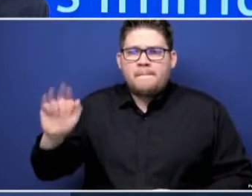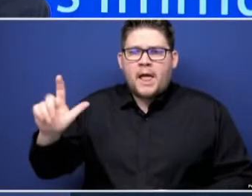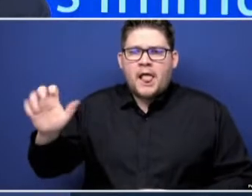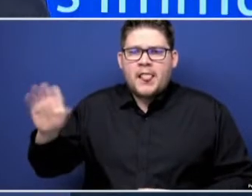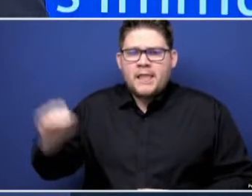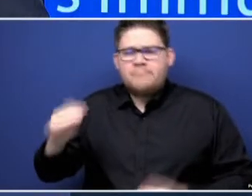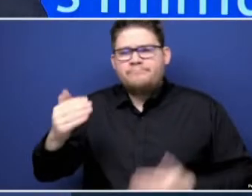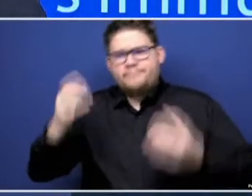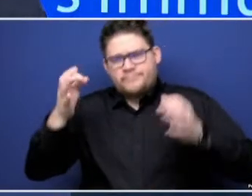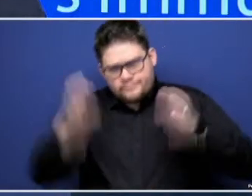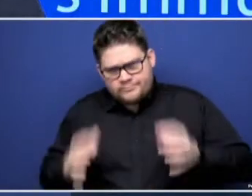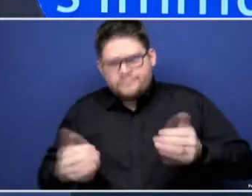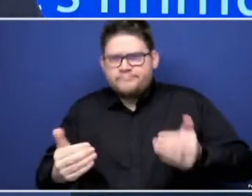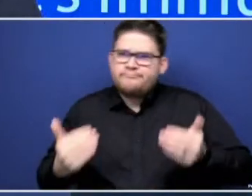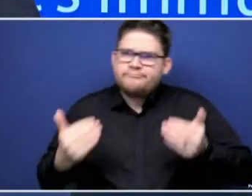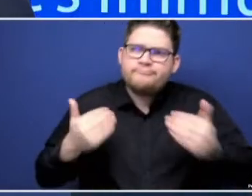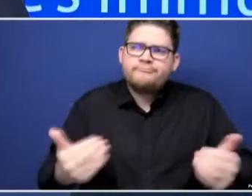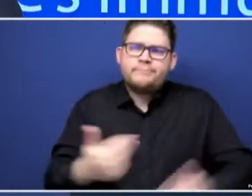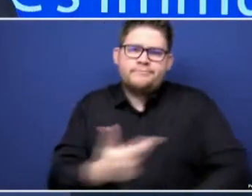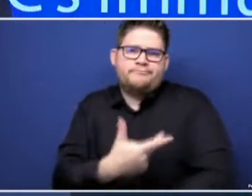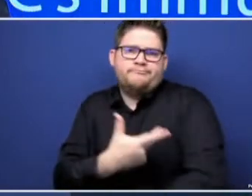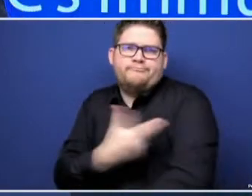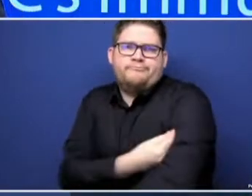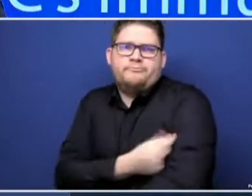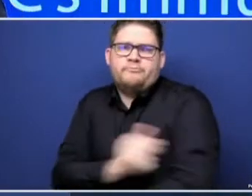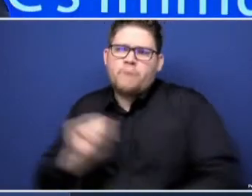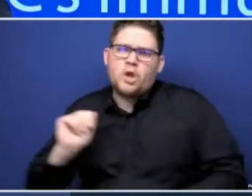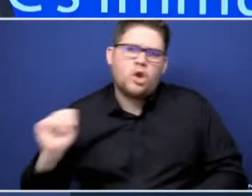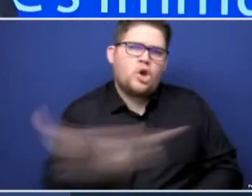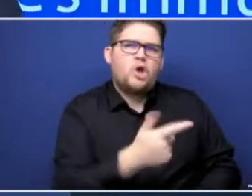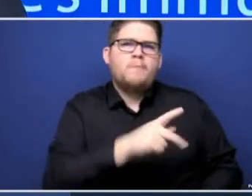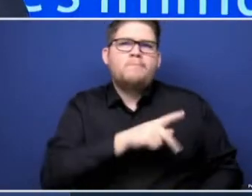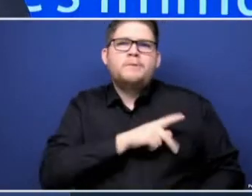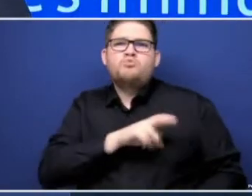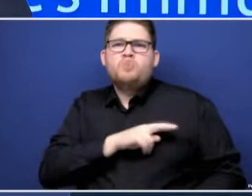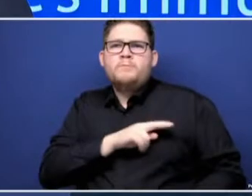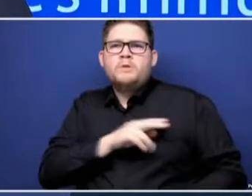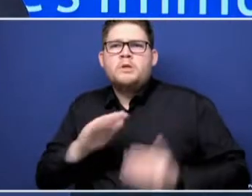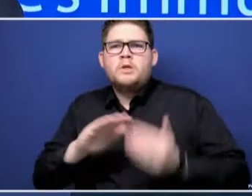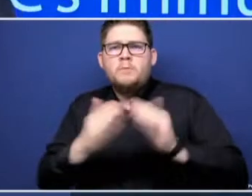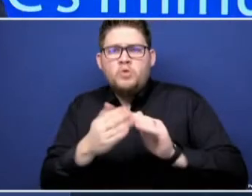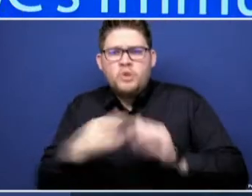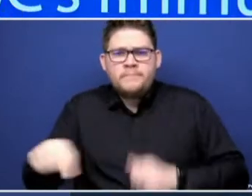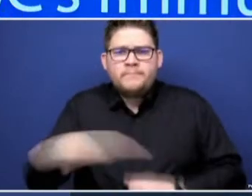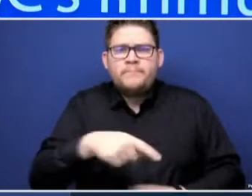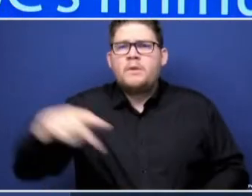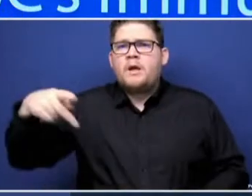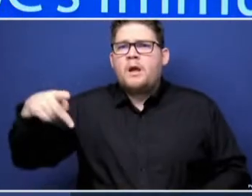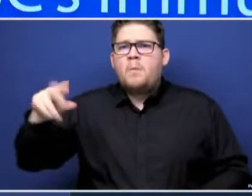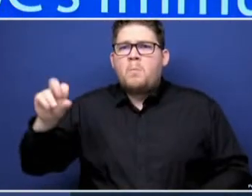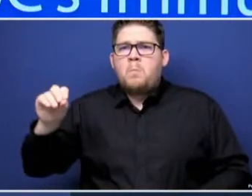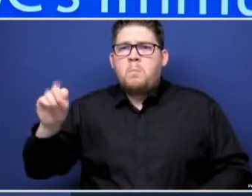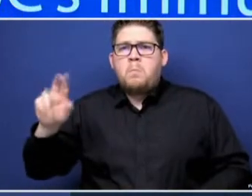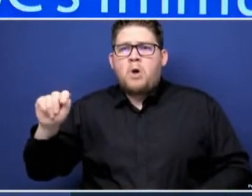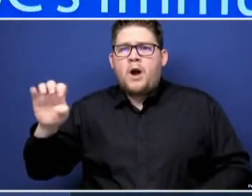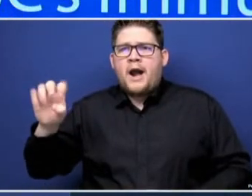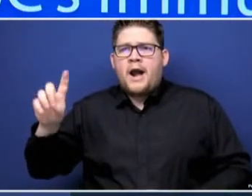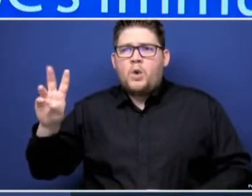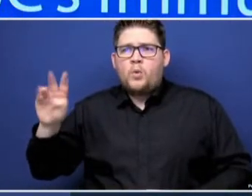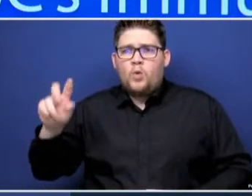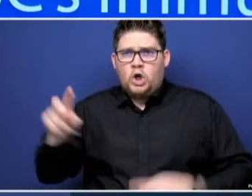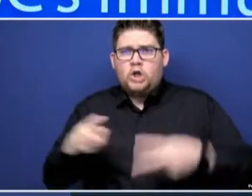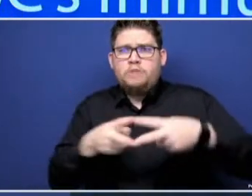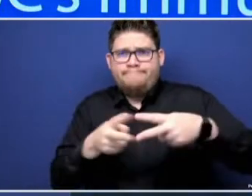Ballem meet our objectives. Our co-pilots in this endeavor are Air Canada, WestJet, of course YVR, the Vancouver